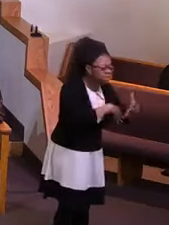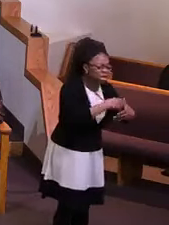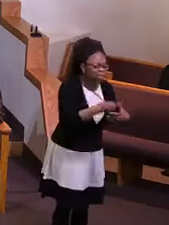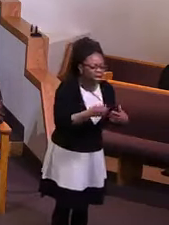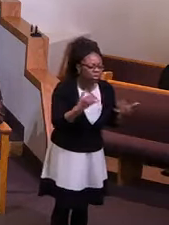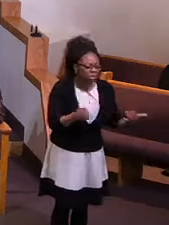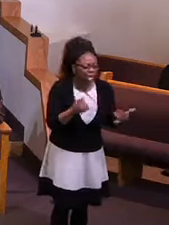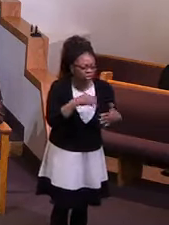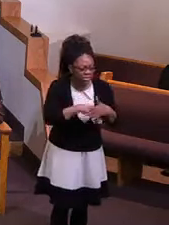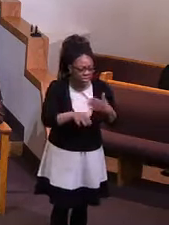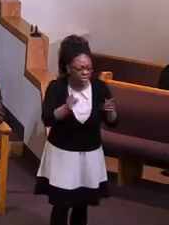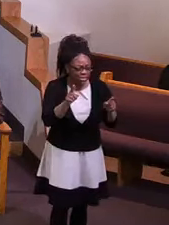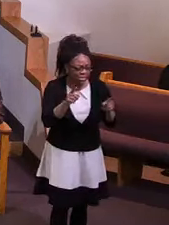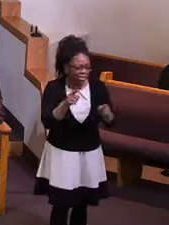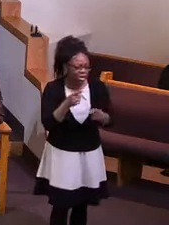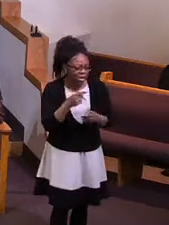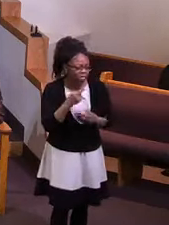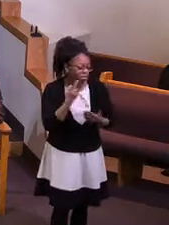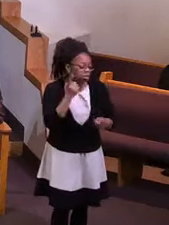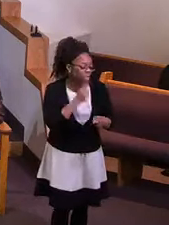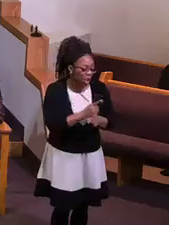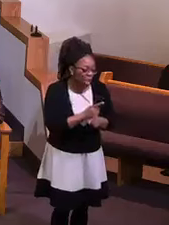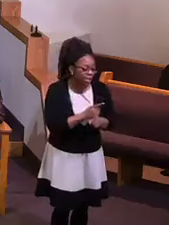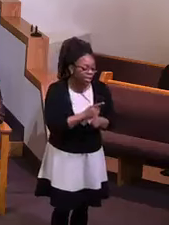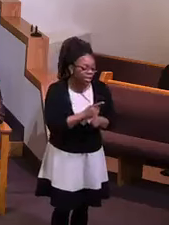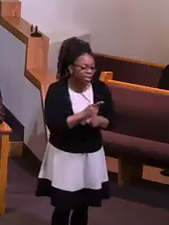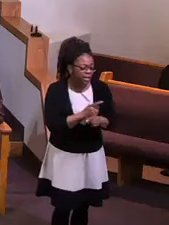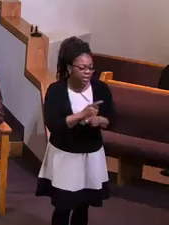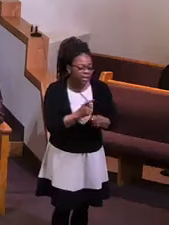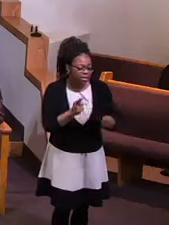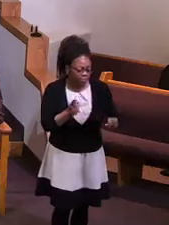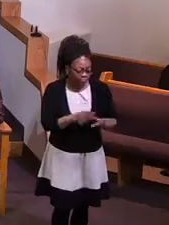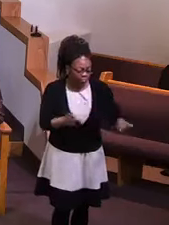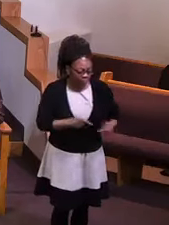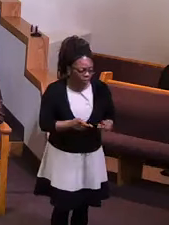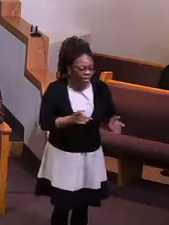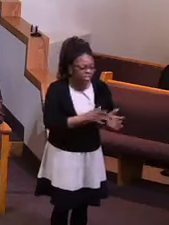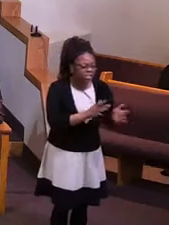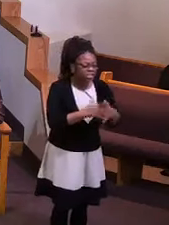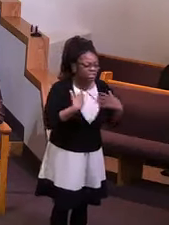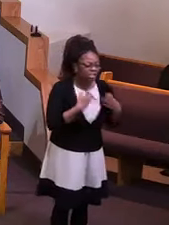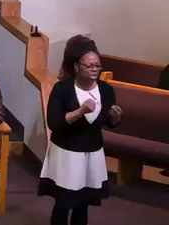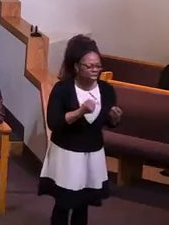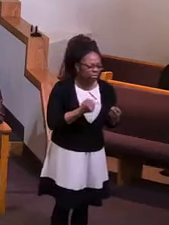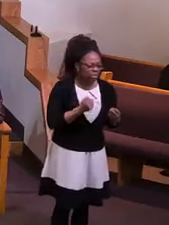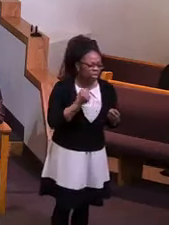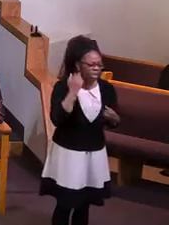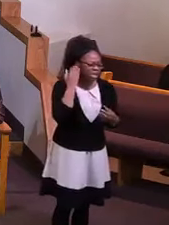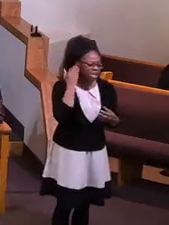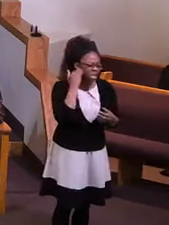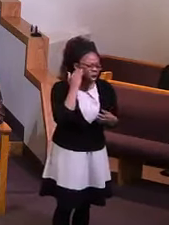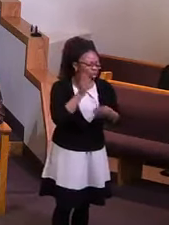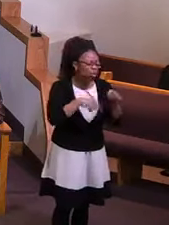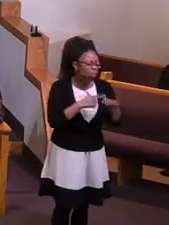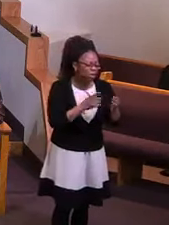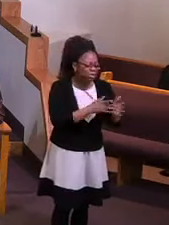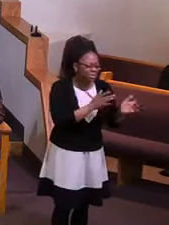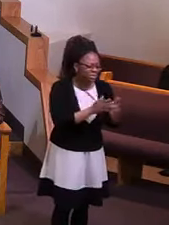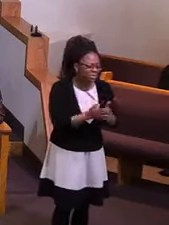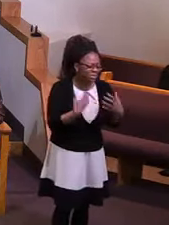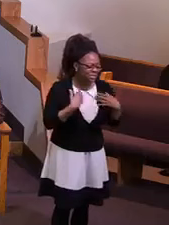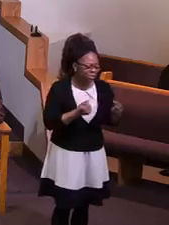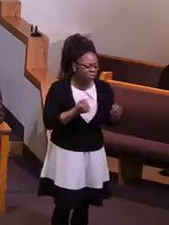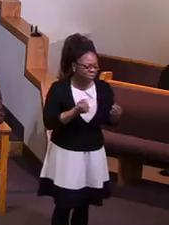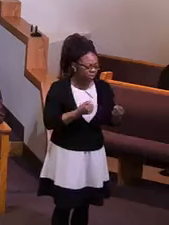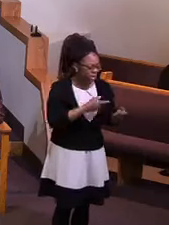same position, and now all of a sudden, Jesus heals him. He recognizes who Jesus healed him. Jesus wants to follow him, and Jesus tells